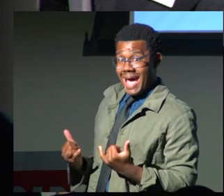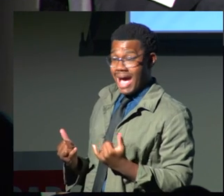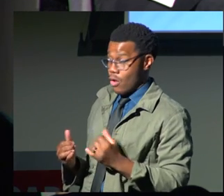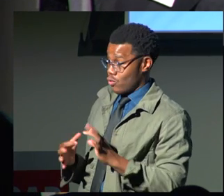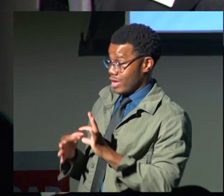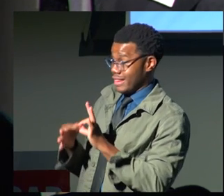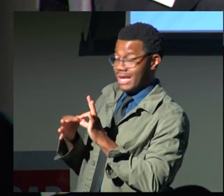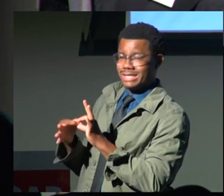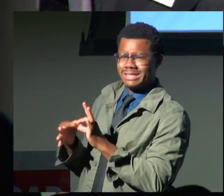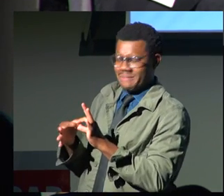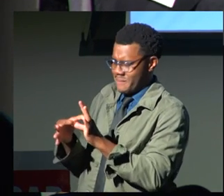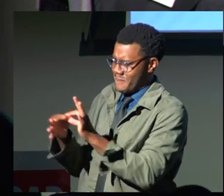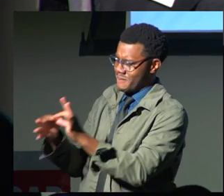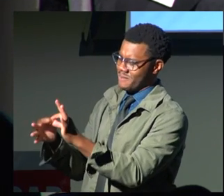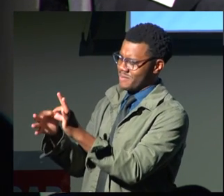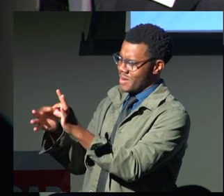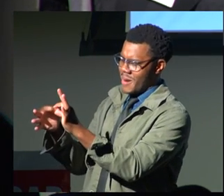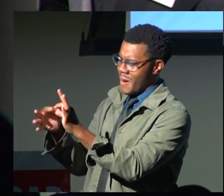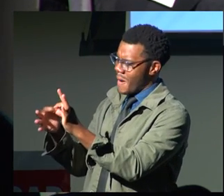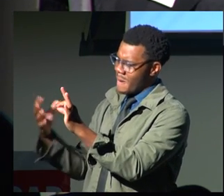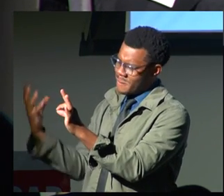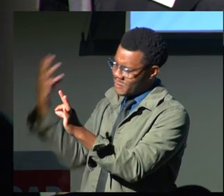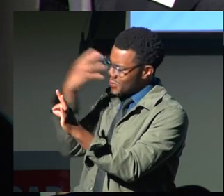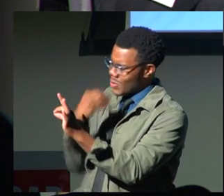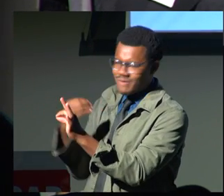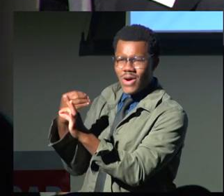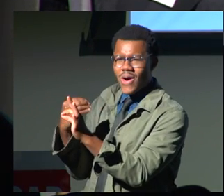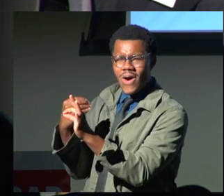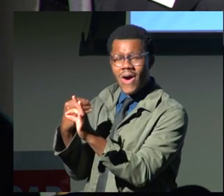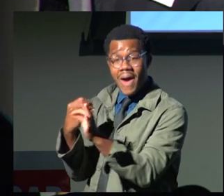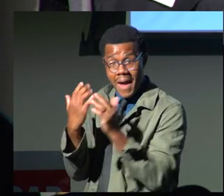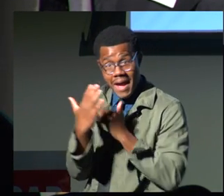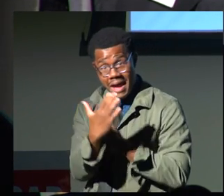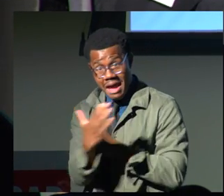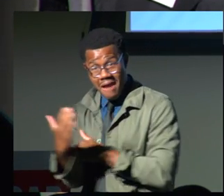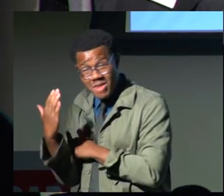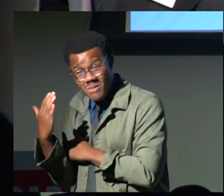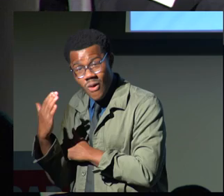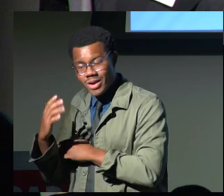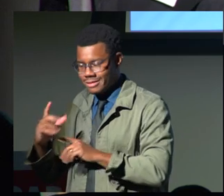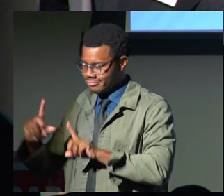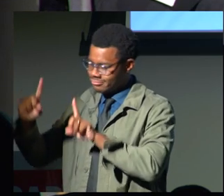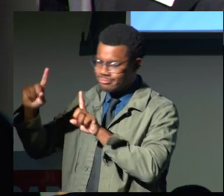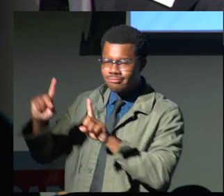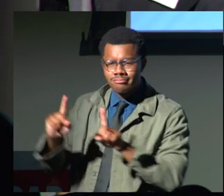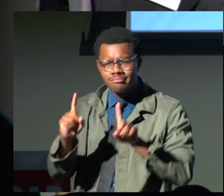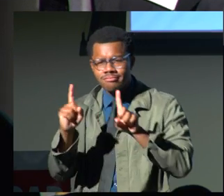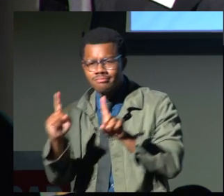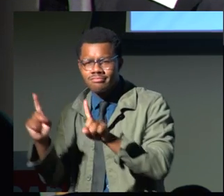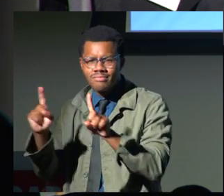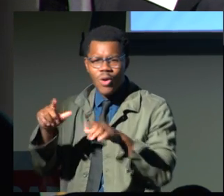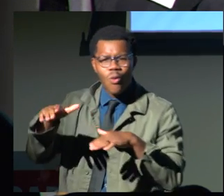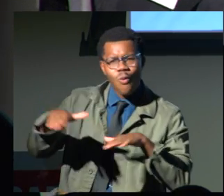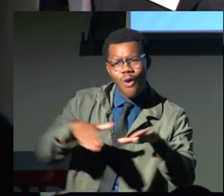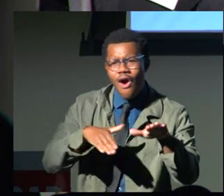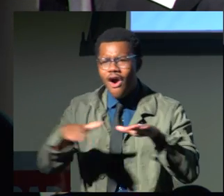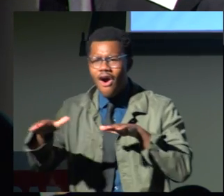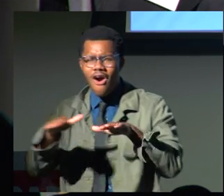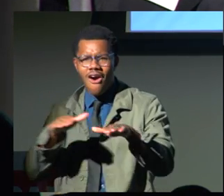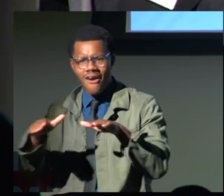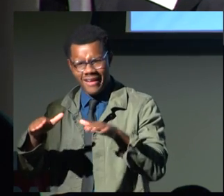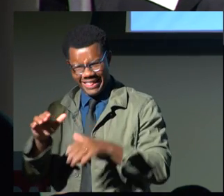After all these years, you and I taking a morning walk is a moment that far